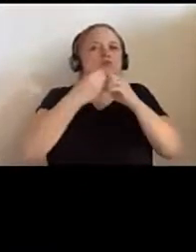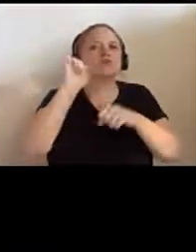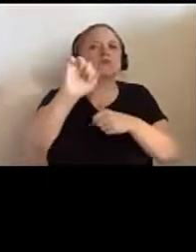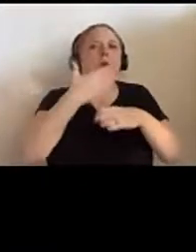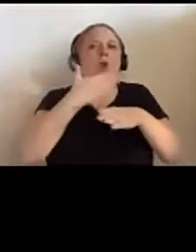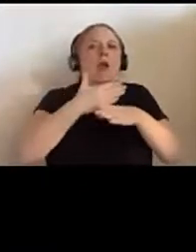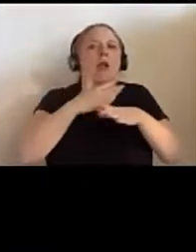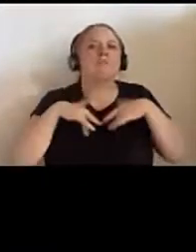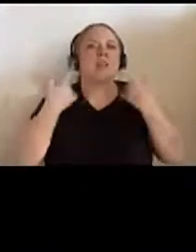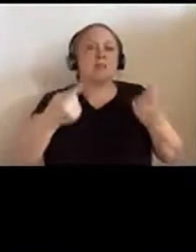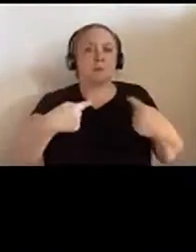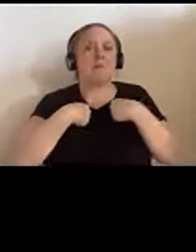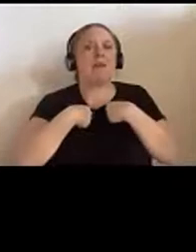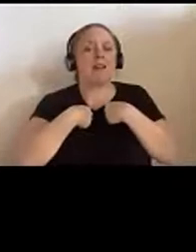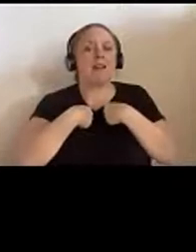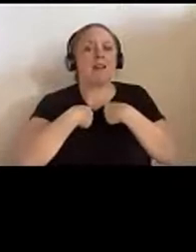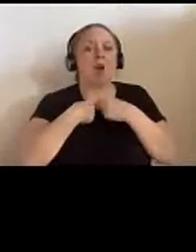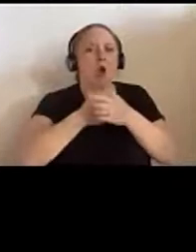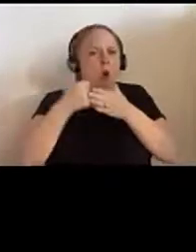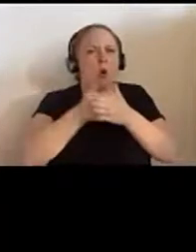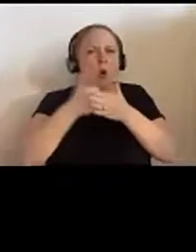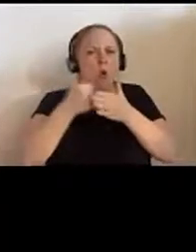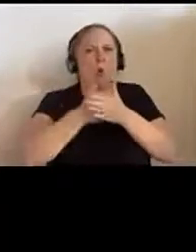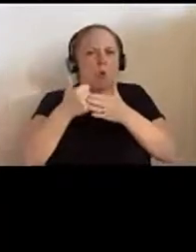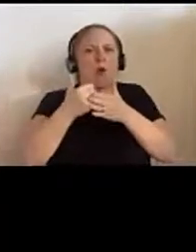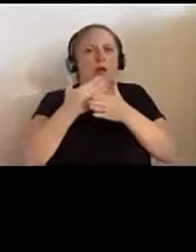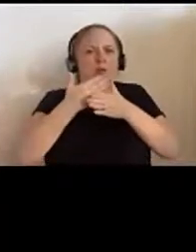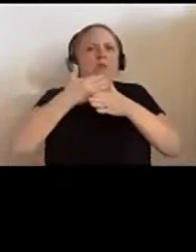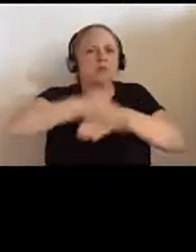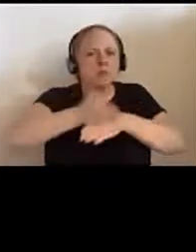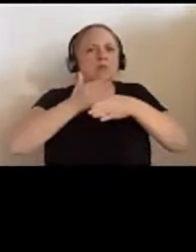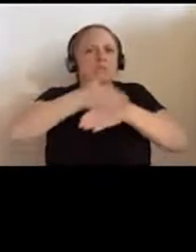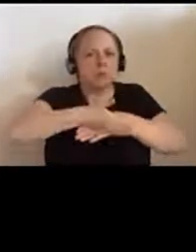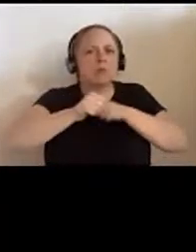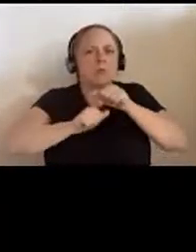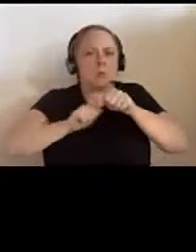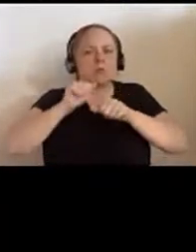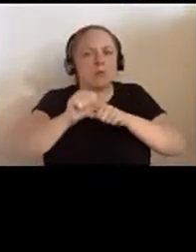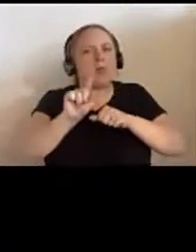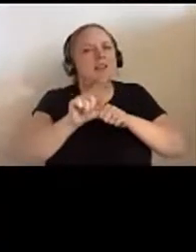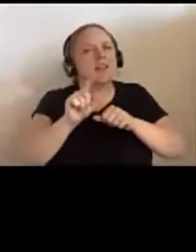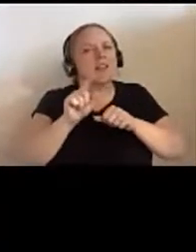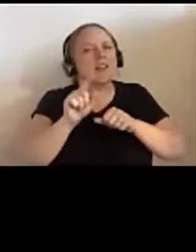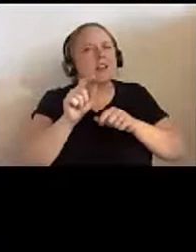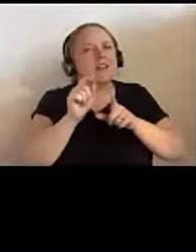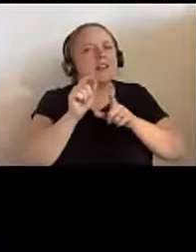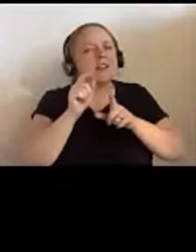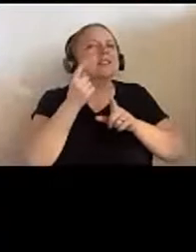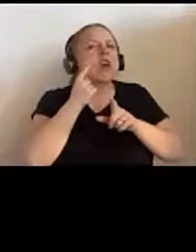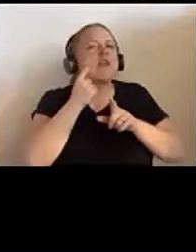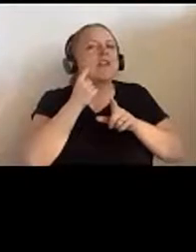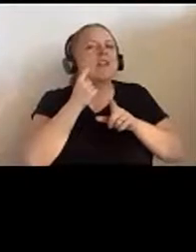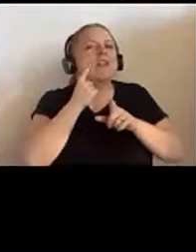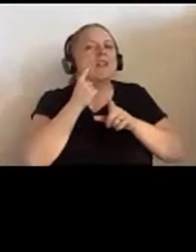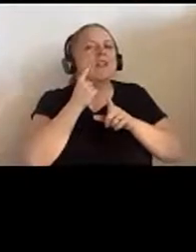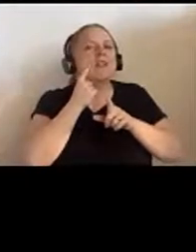which tends to feel to me like it's always in progress. There's a certain like softness to it in terms of not being